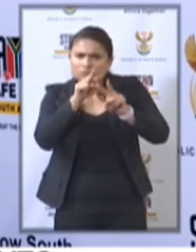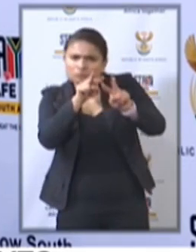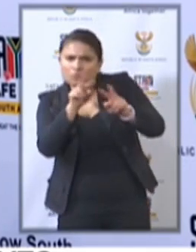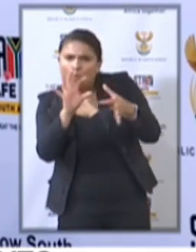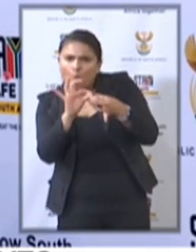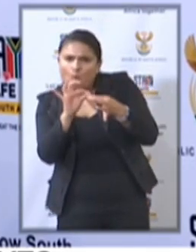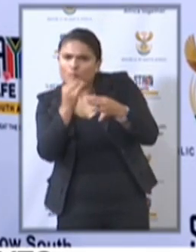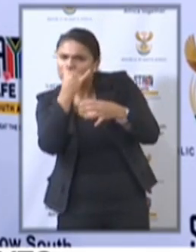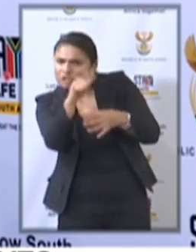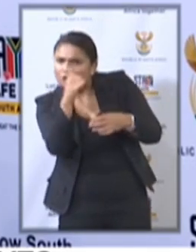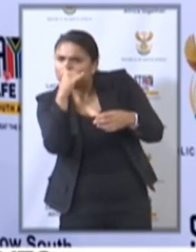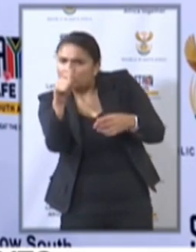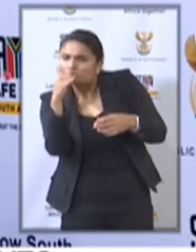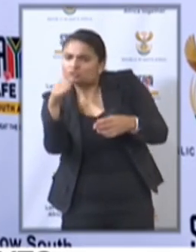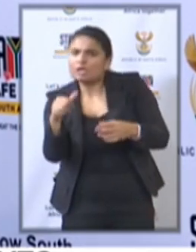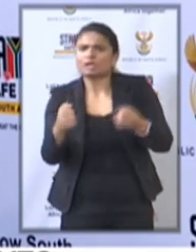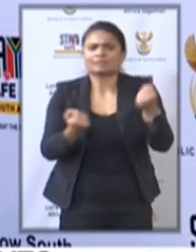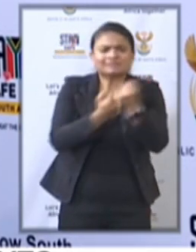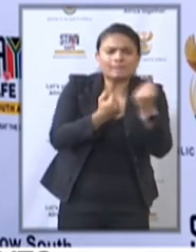and plans.